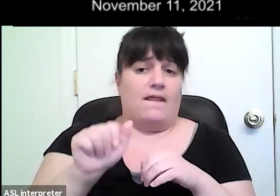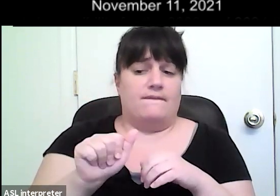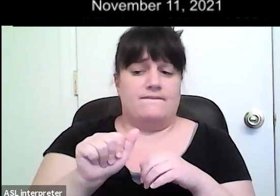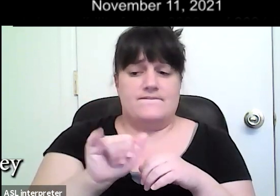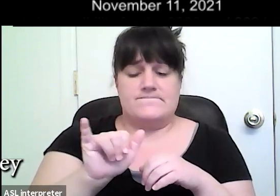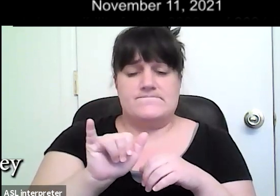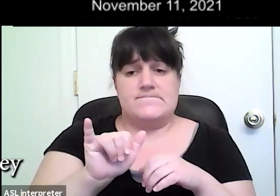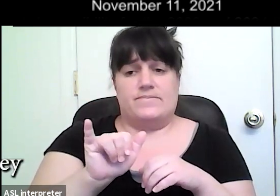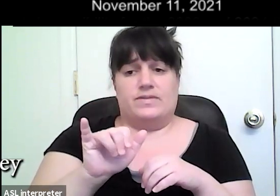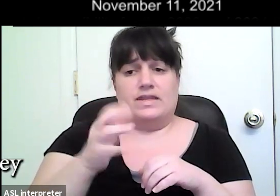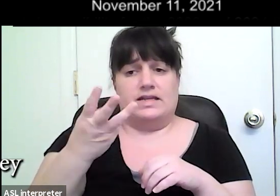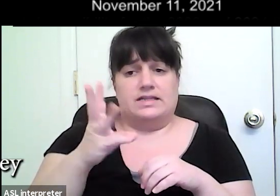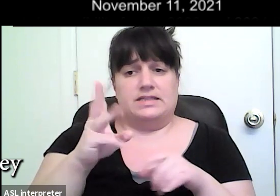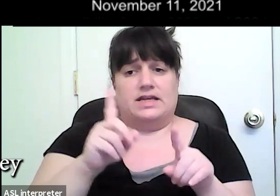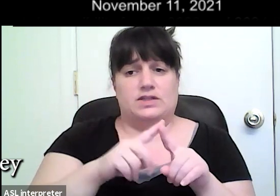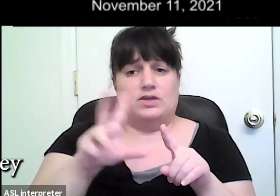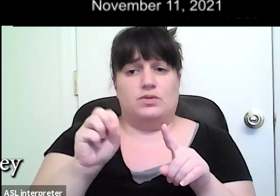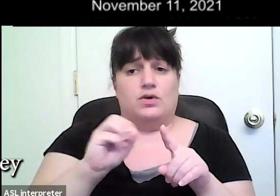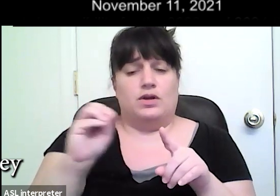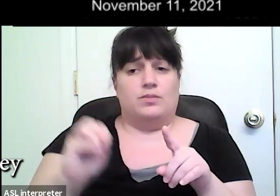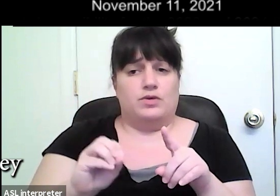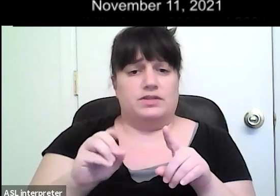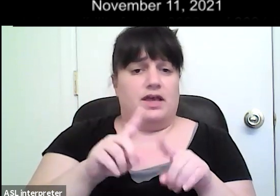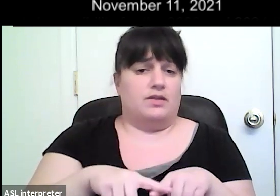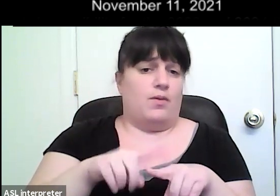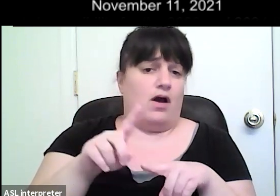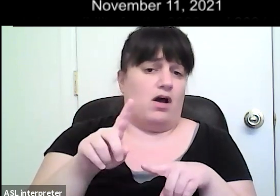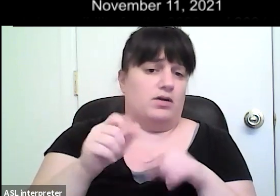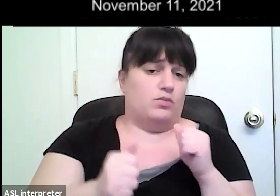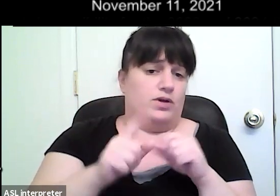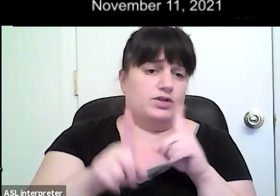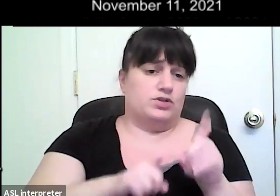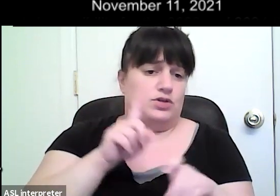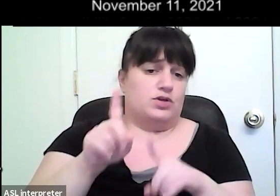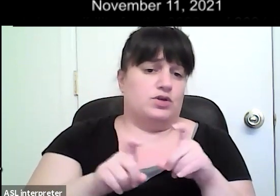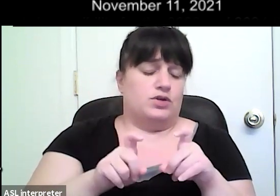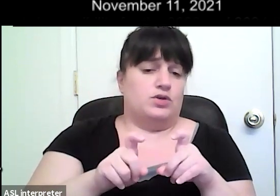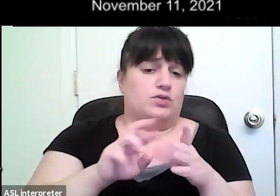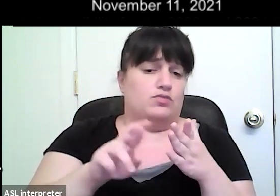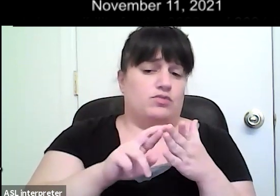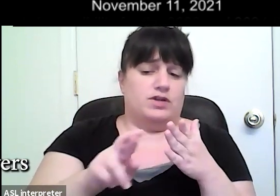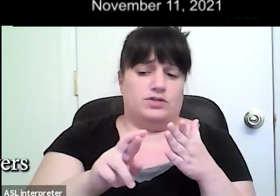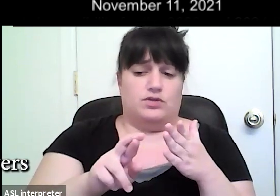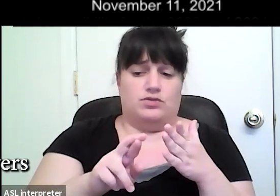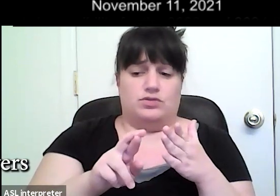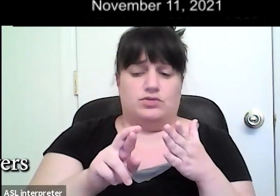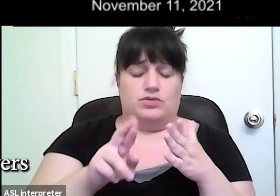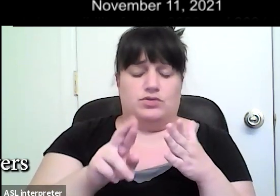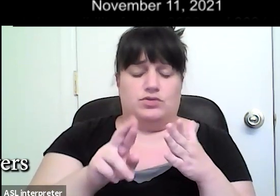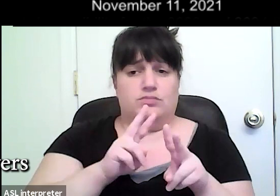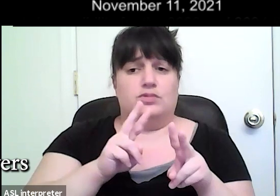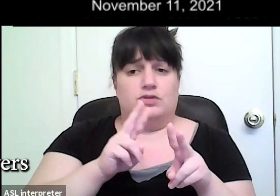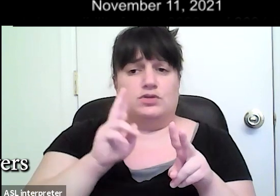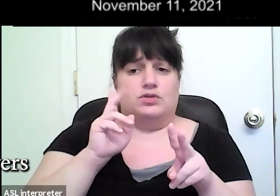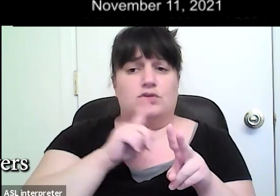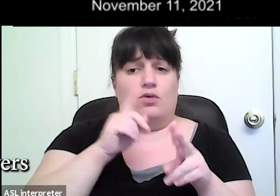from 16 to 30%, depending on what survey or what research you're citing. So we're